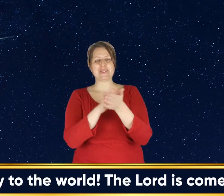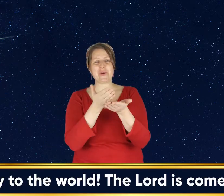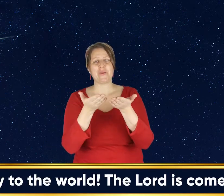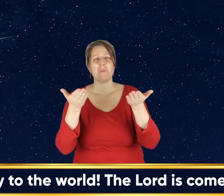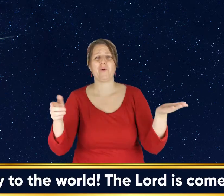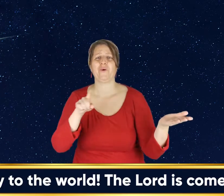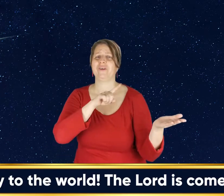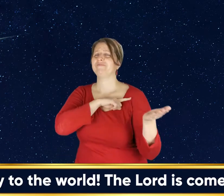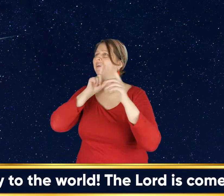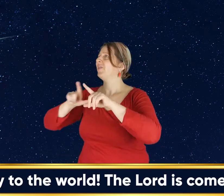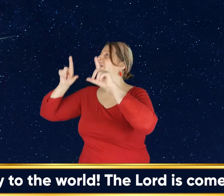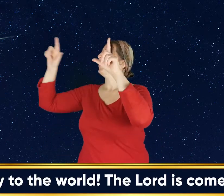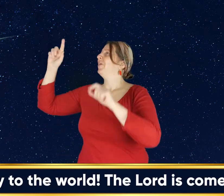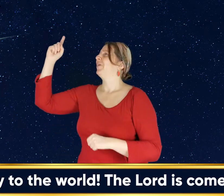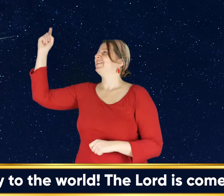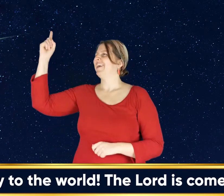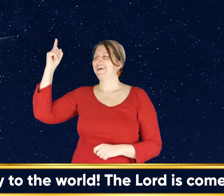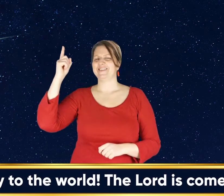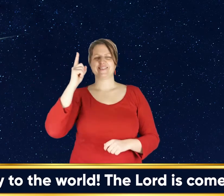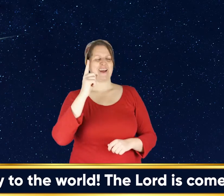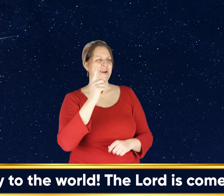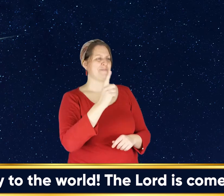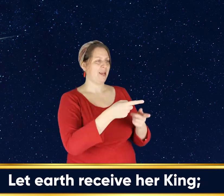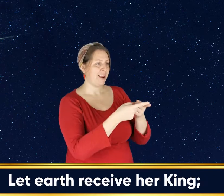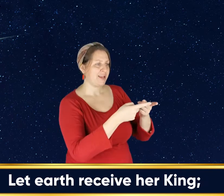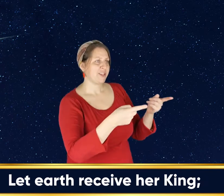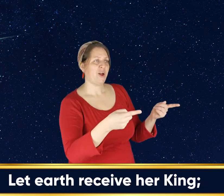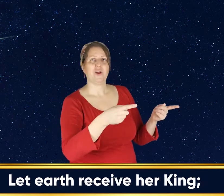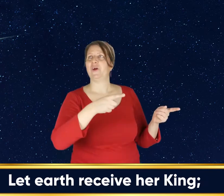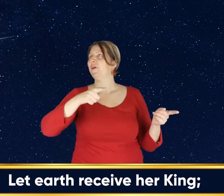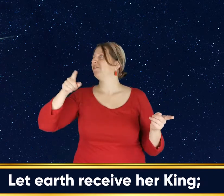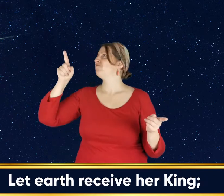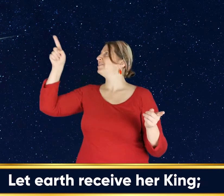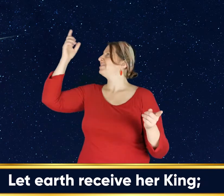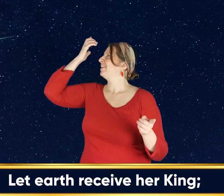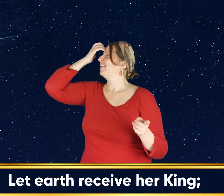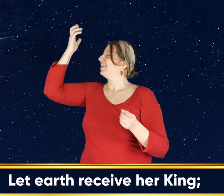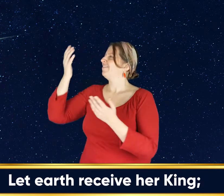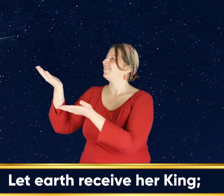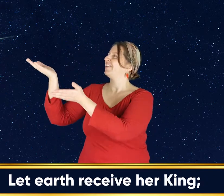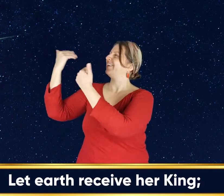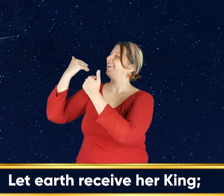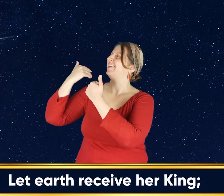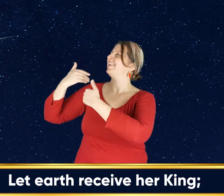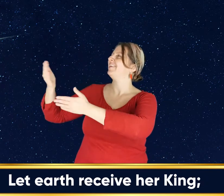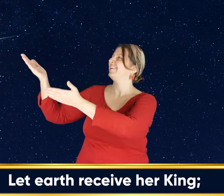Joy to the world, the Lord is come. Let us receive